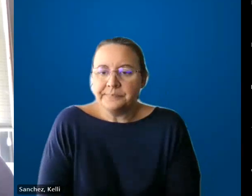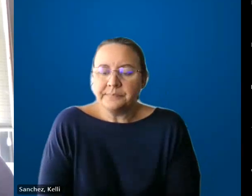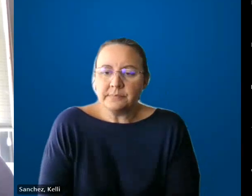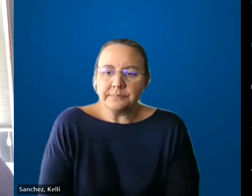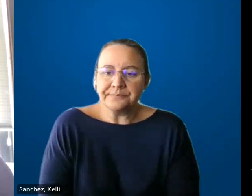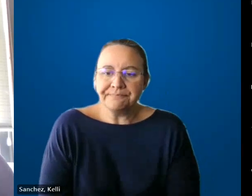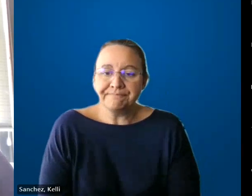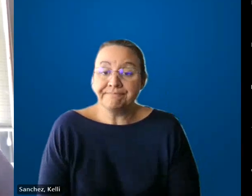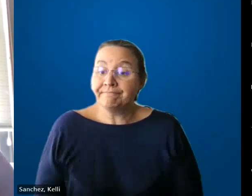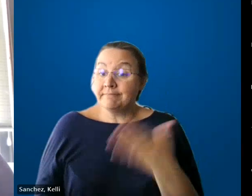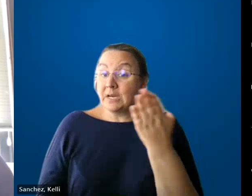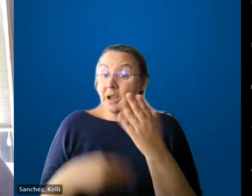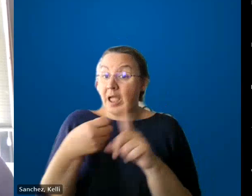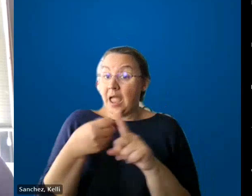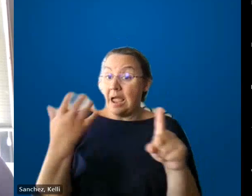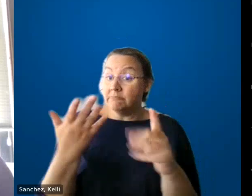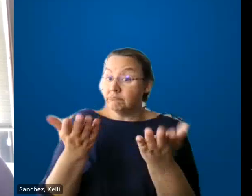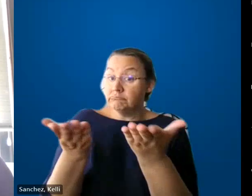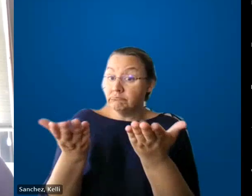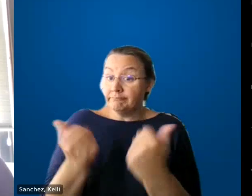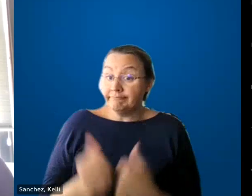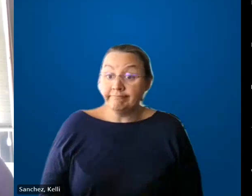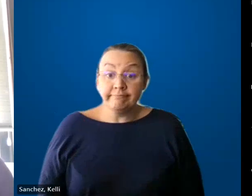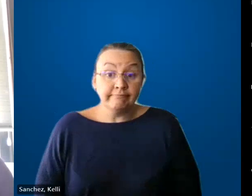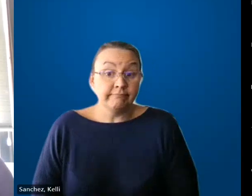Does anybody have anything else they would like to add?